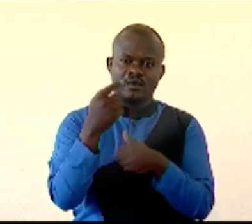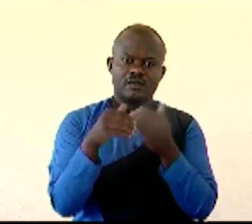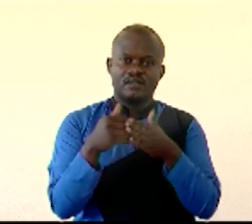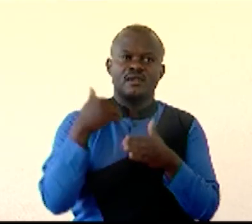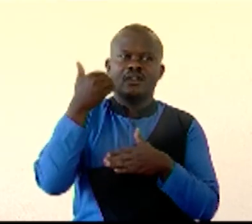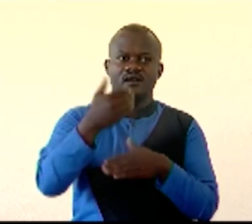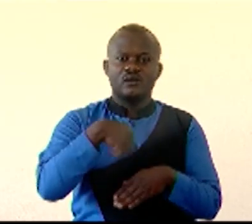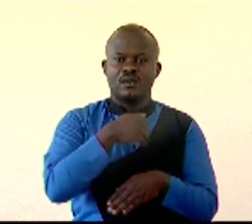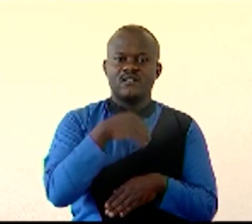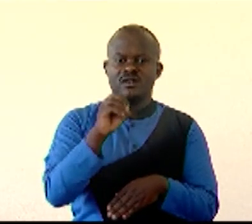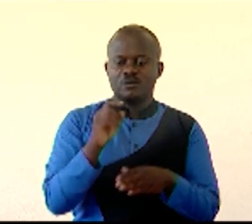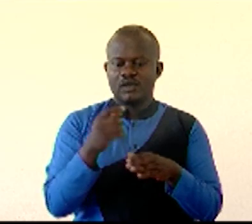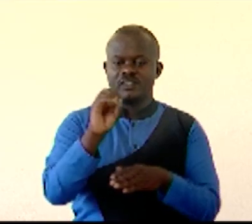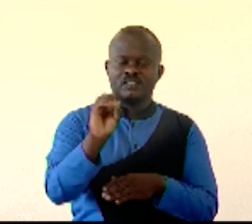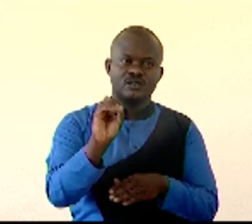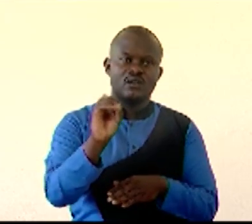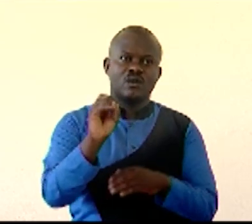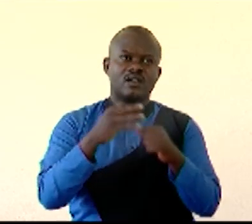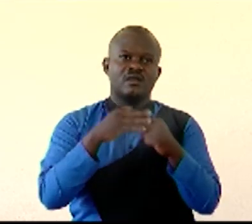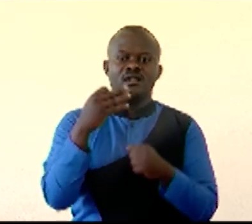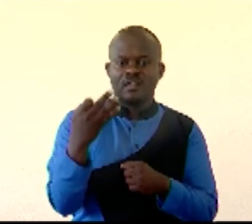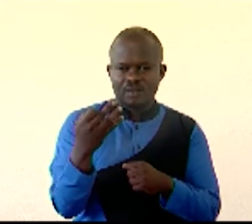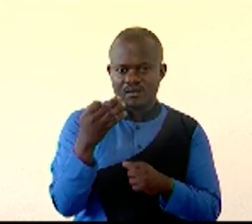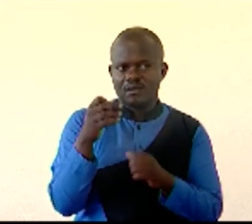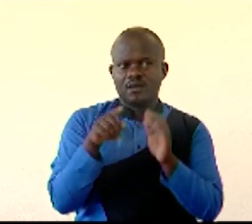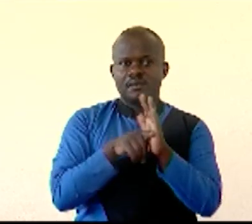have 0.083 minus